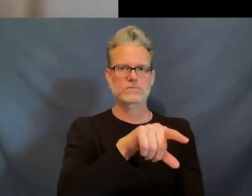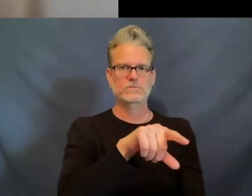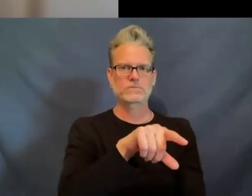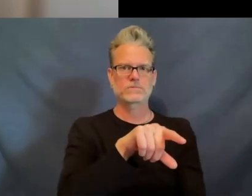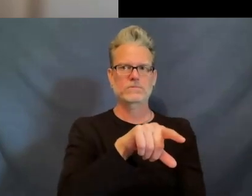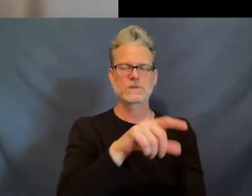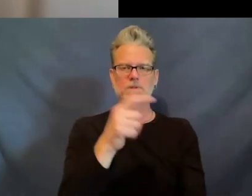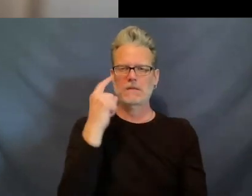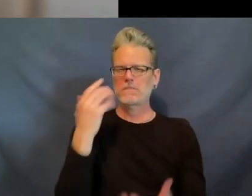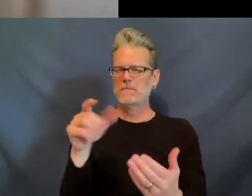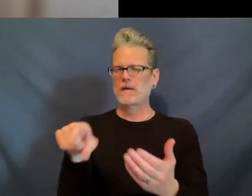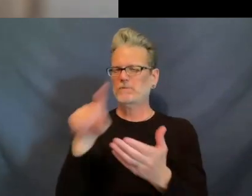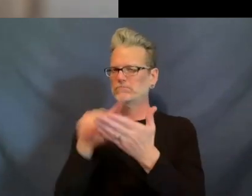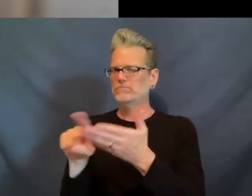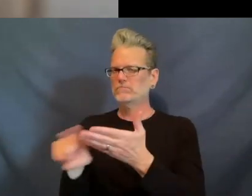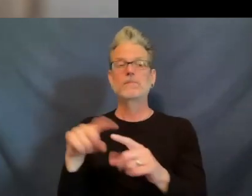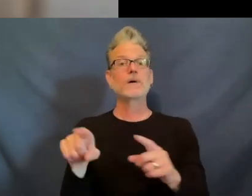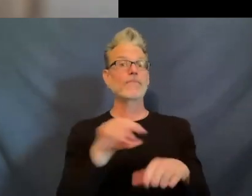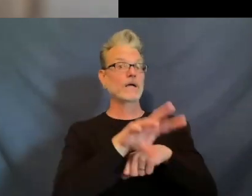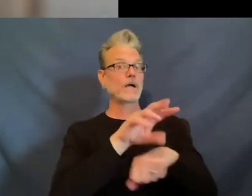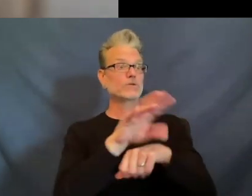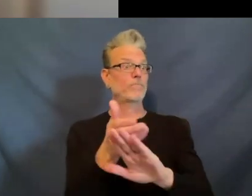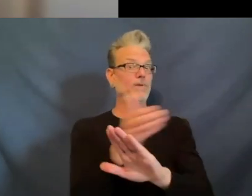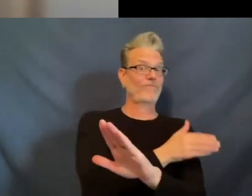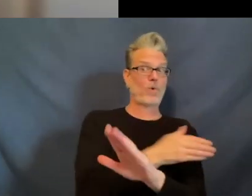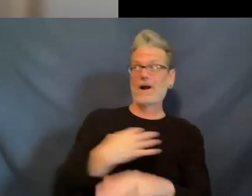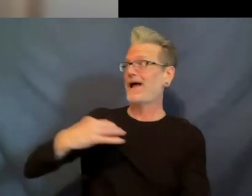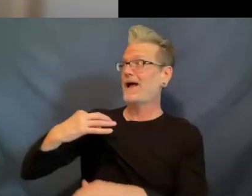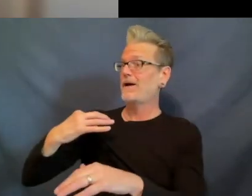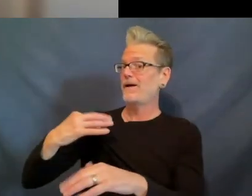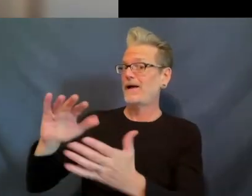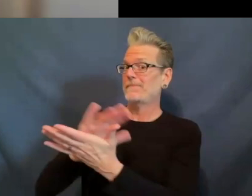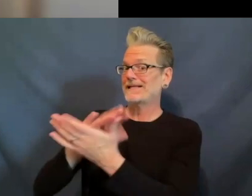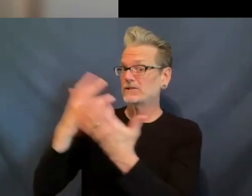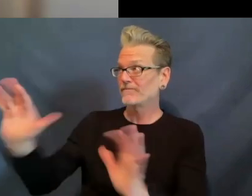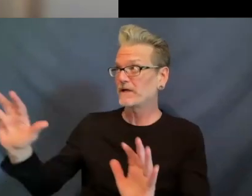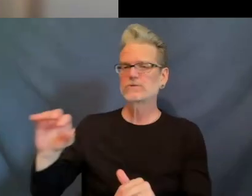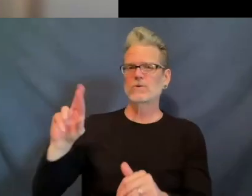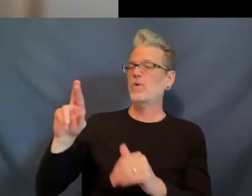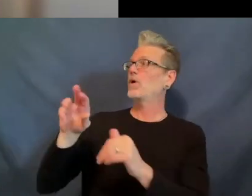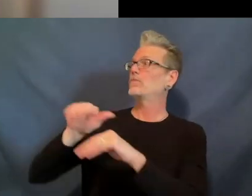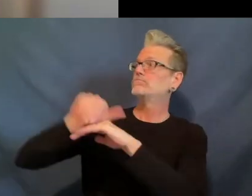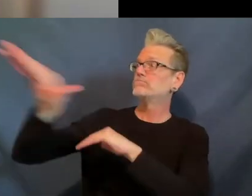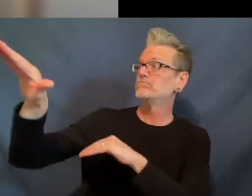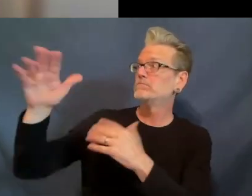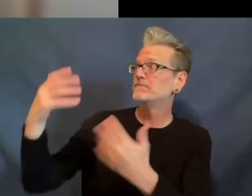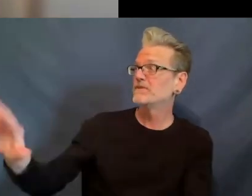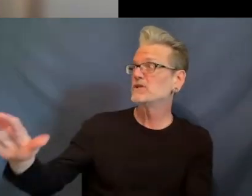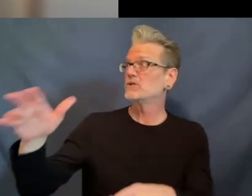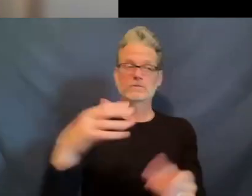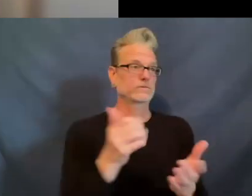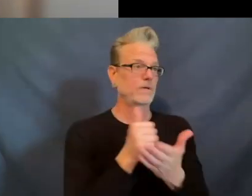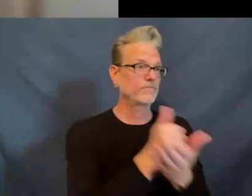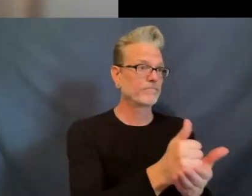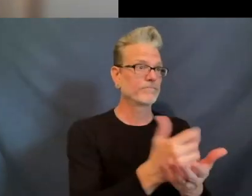the consult has to be done prior to the application being done, or if it comes in after. But if the cooperator or recipient is going